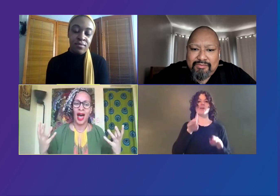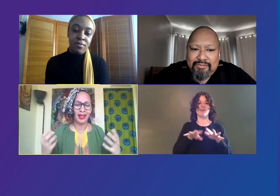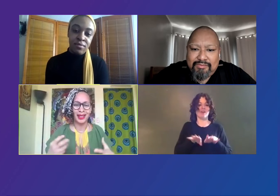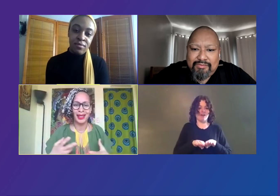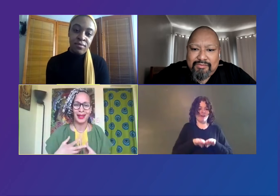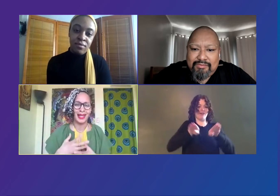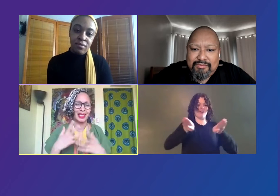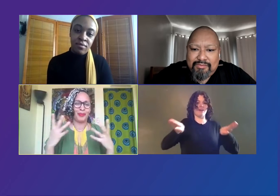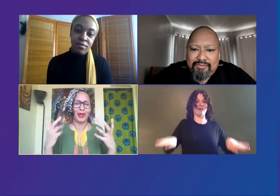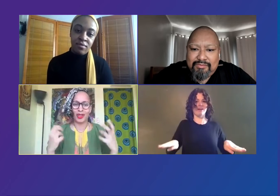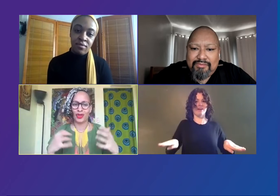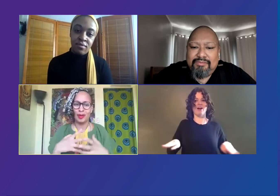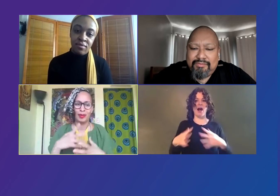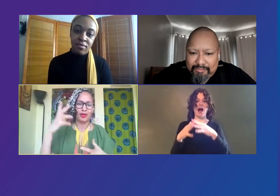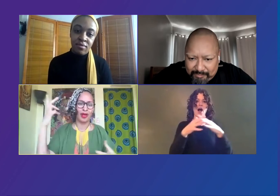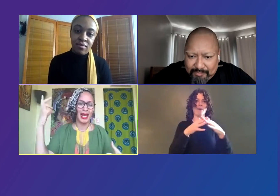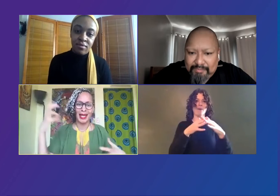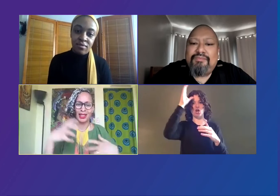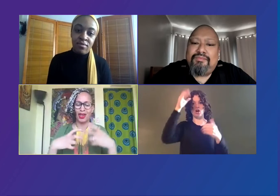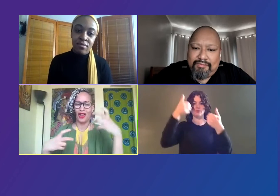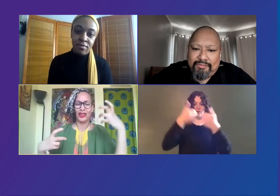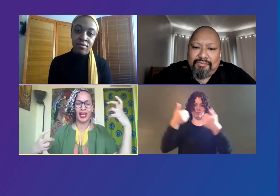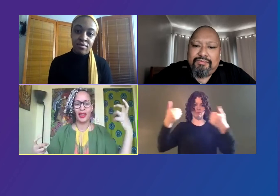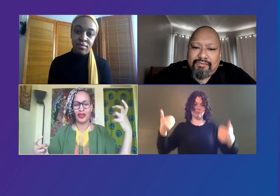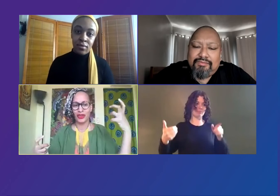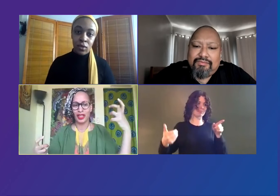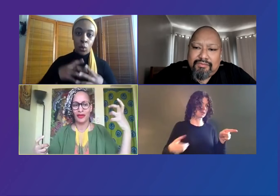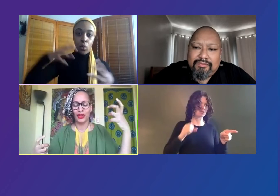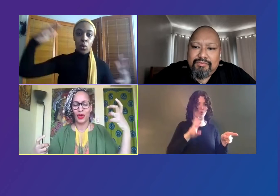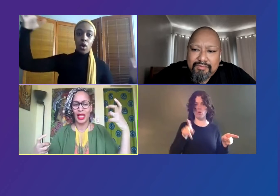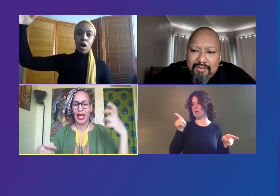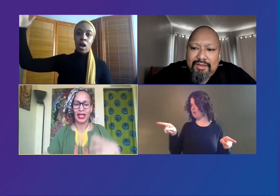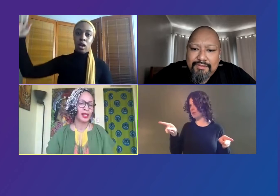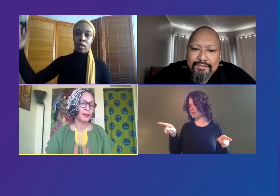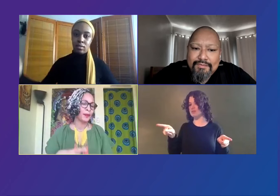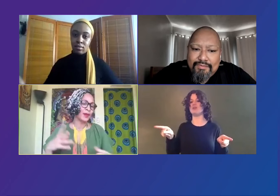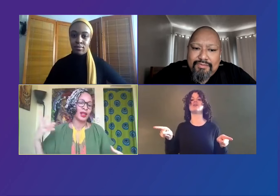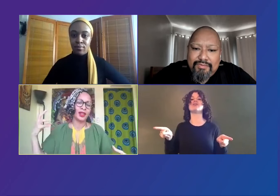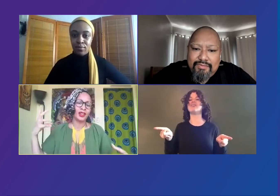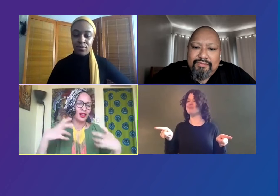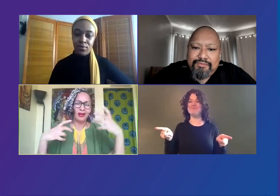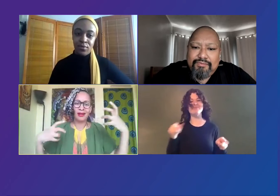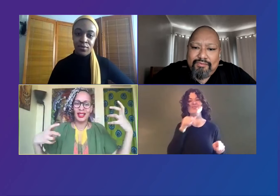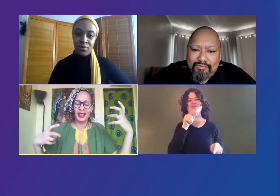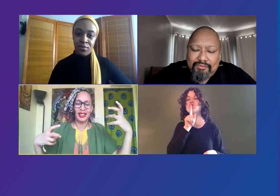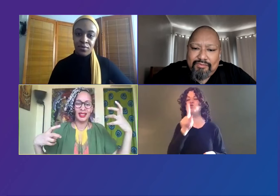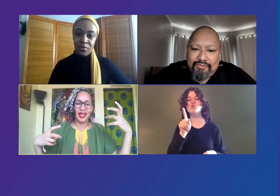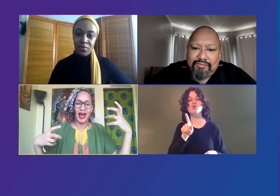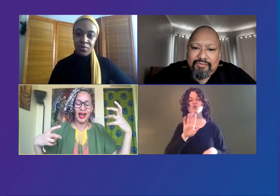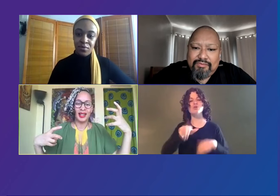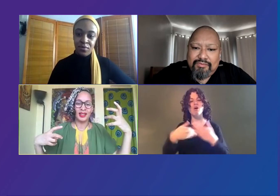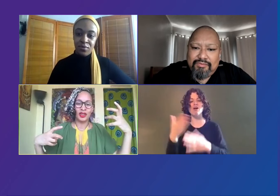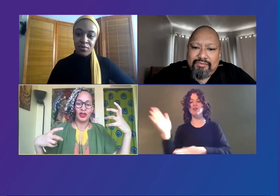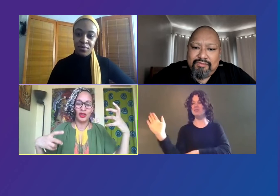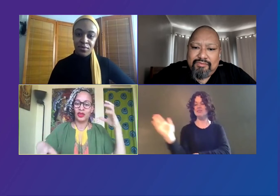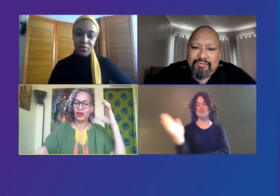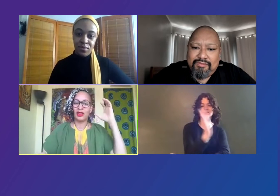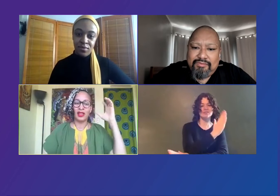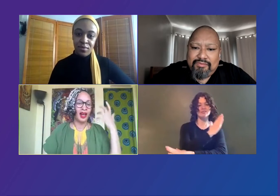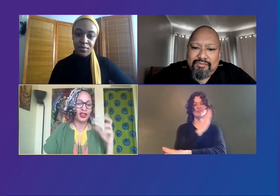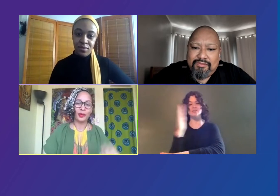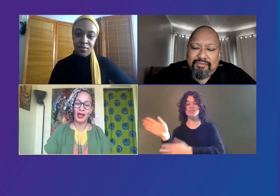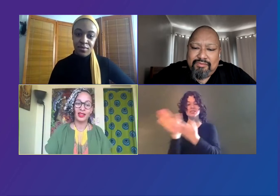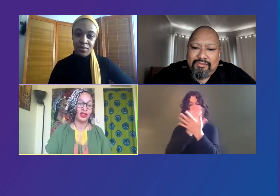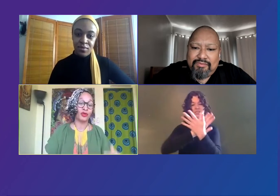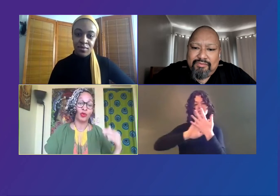has duality and like spectrum and range and all this other stuff. So like, you know, it's not is this,